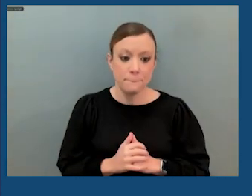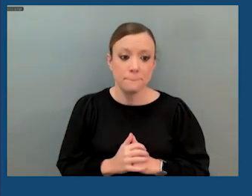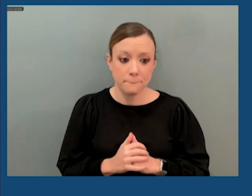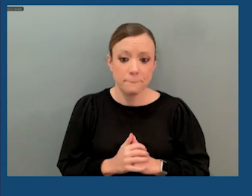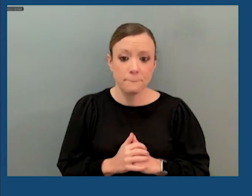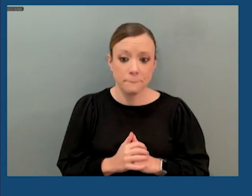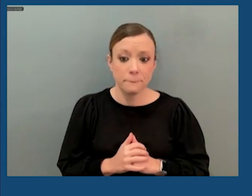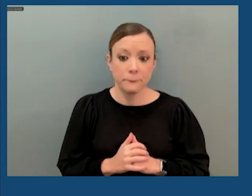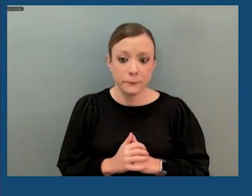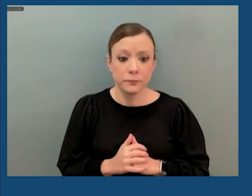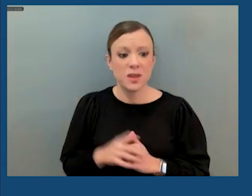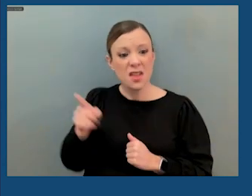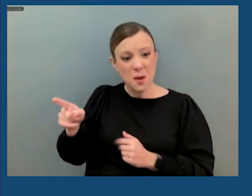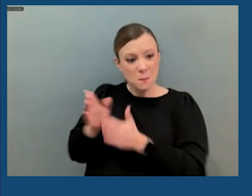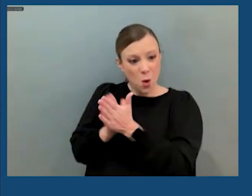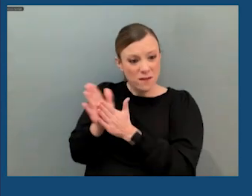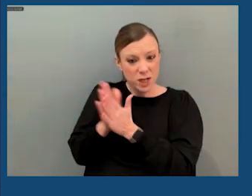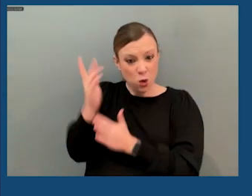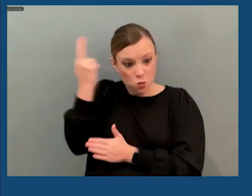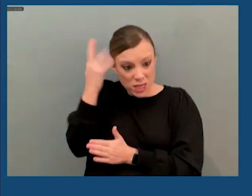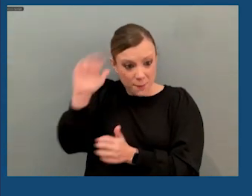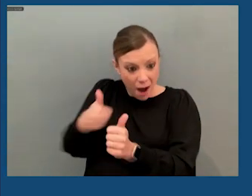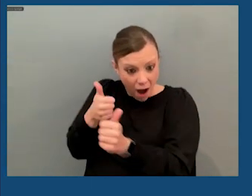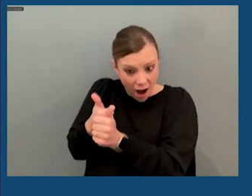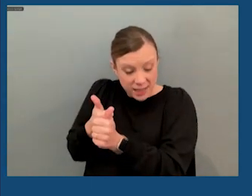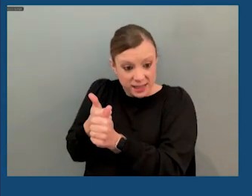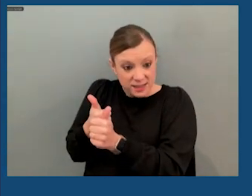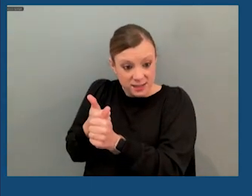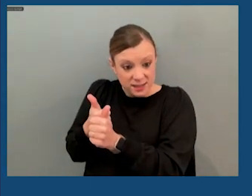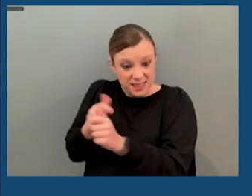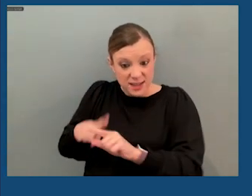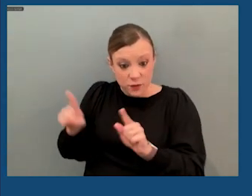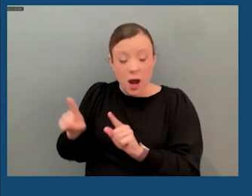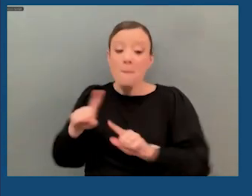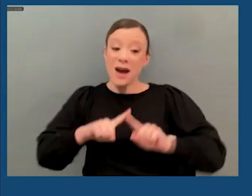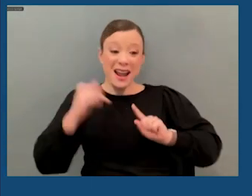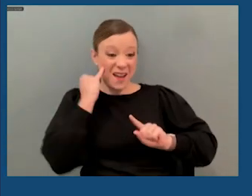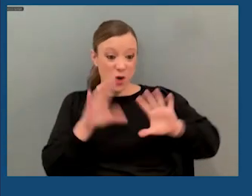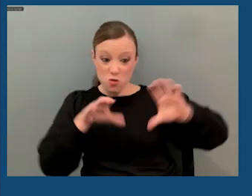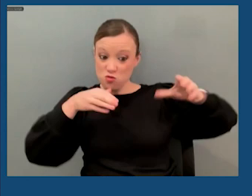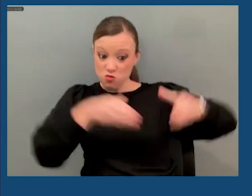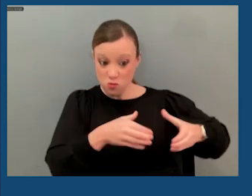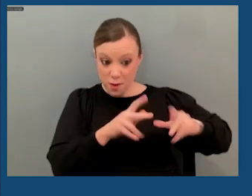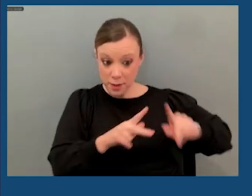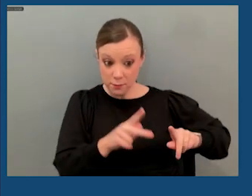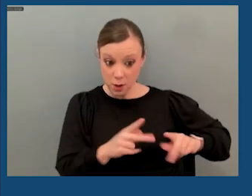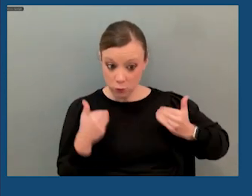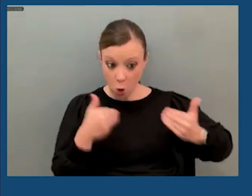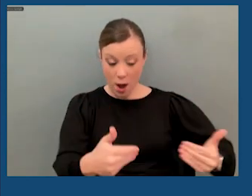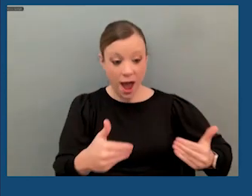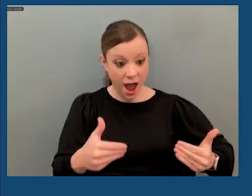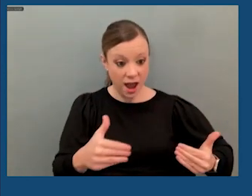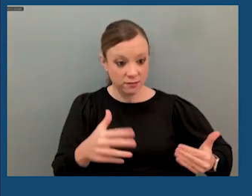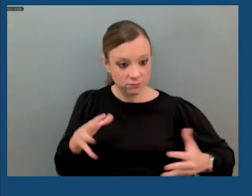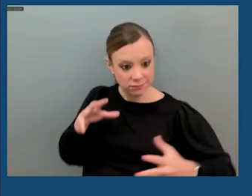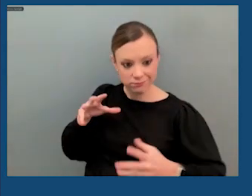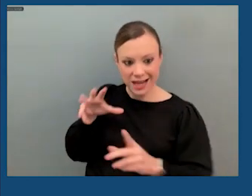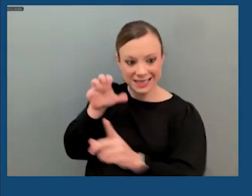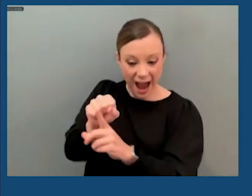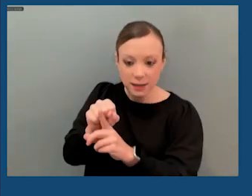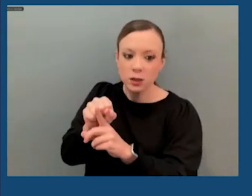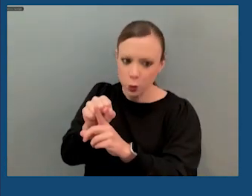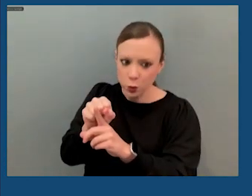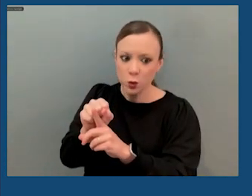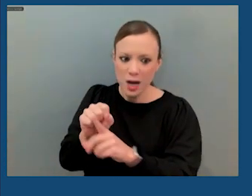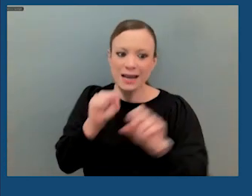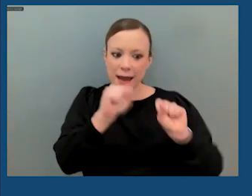But also, if a group of people do it, it could be a gang assault or hate crime collectively as a group. So we have to have the option